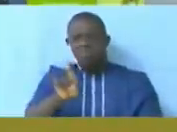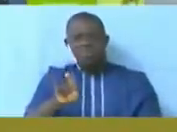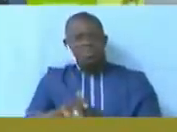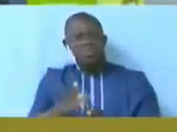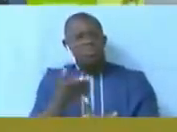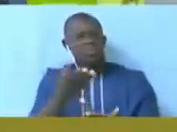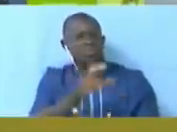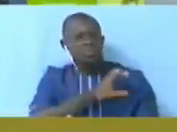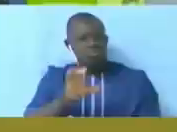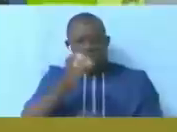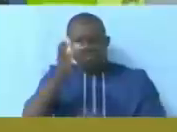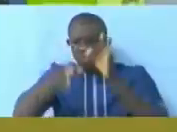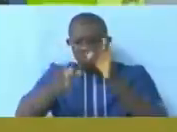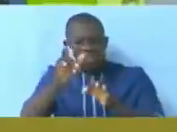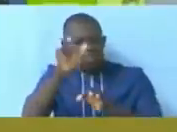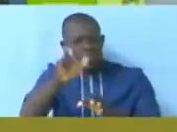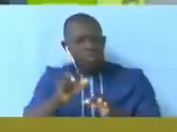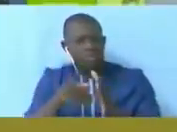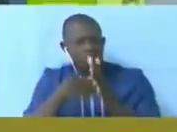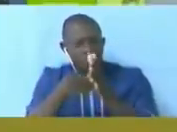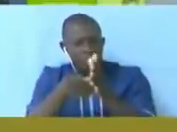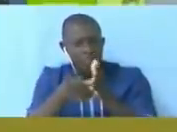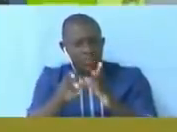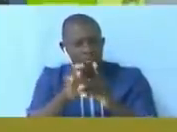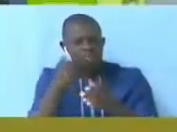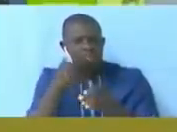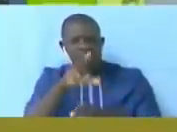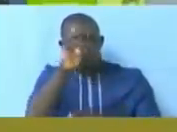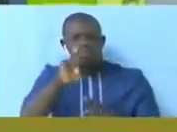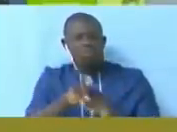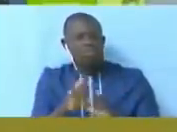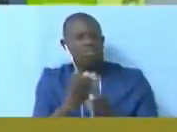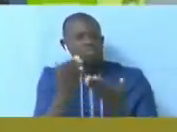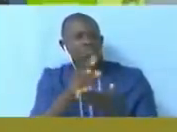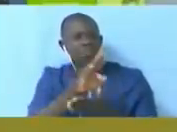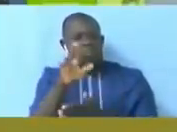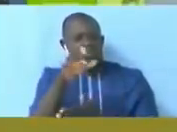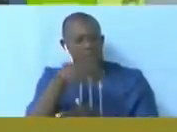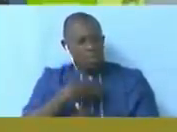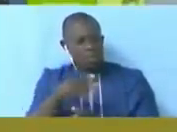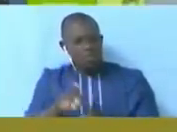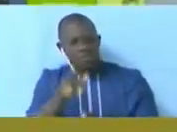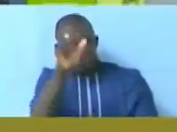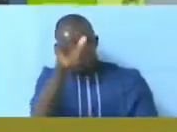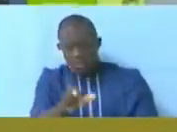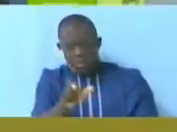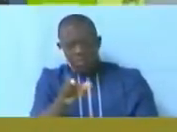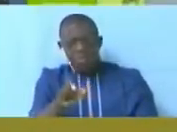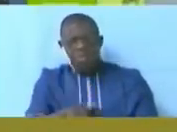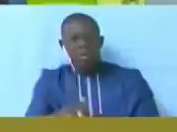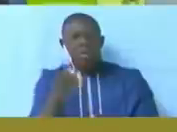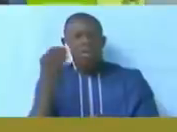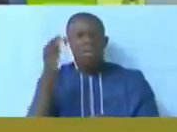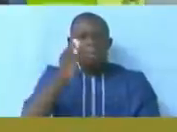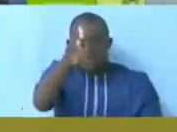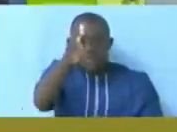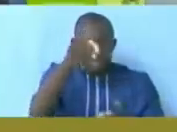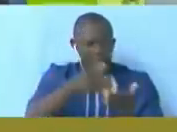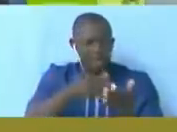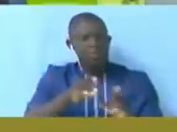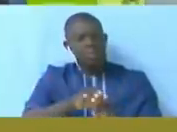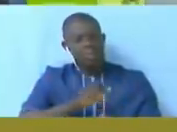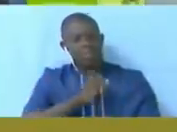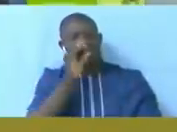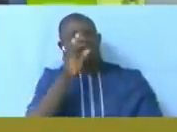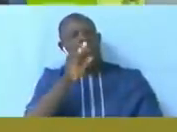the CJ asked them, why didn't you want him to be posted in Basé? He said, we understand this man, nobody can manage him. Katu